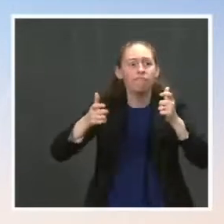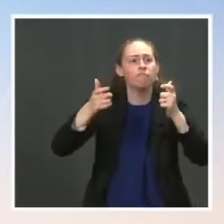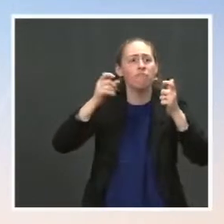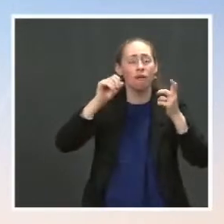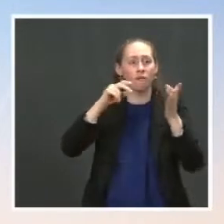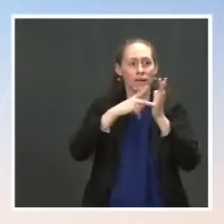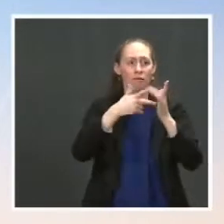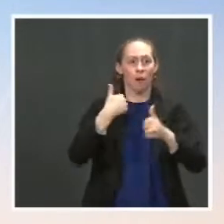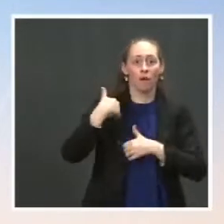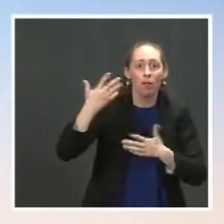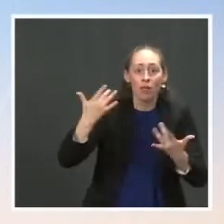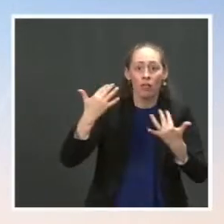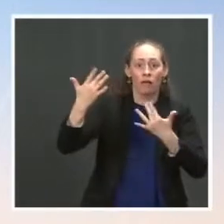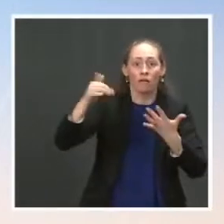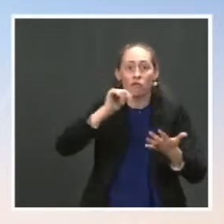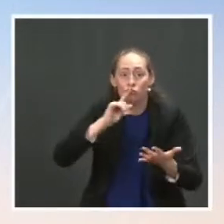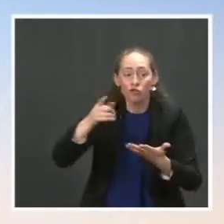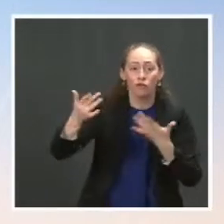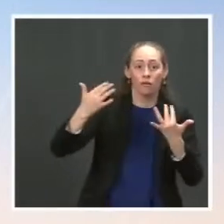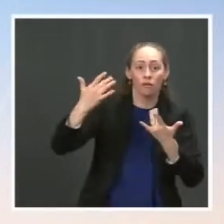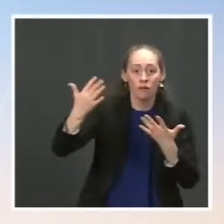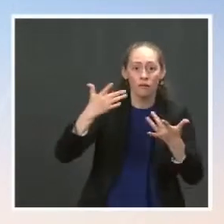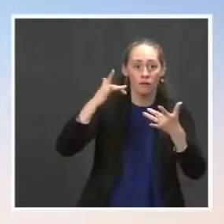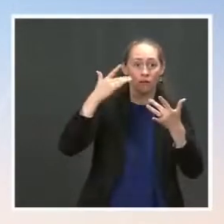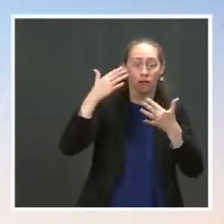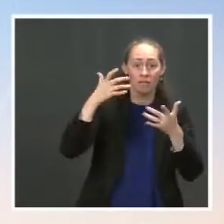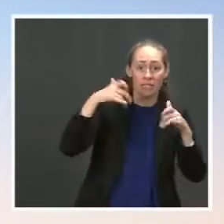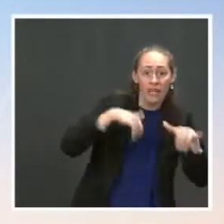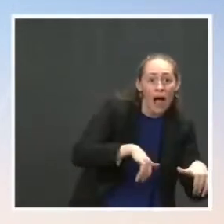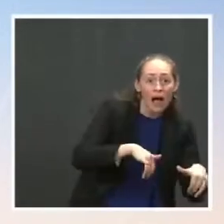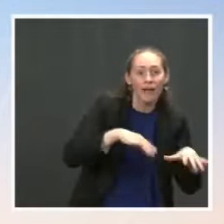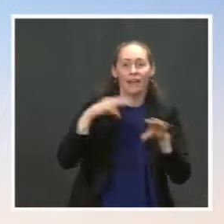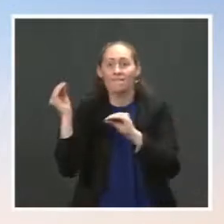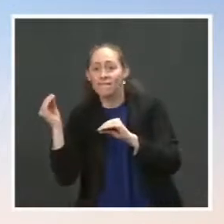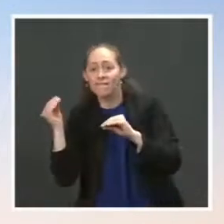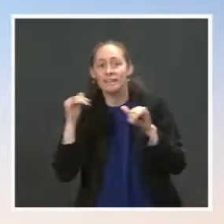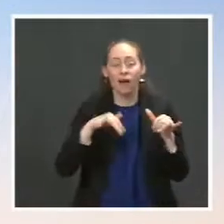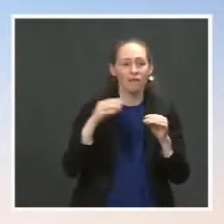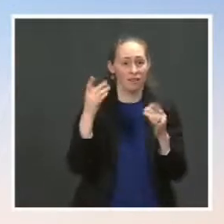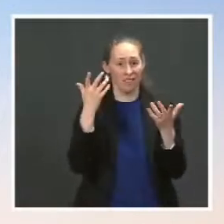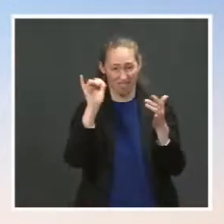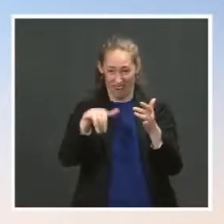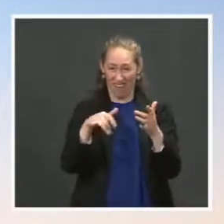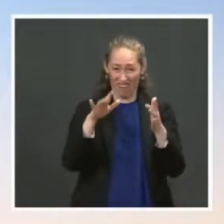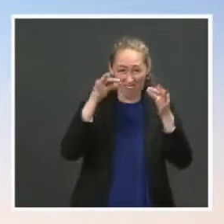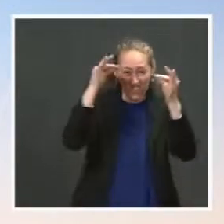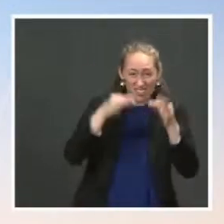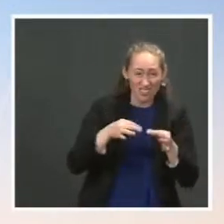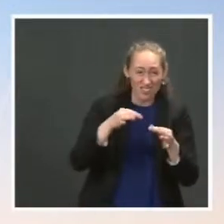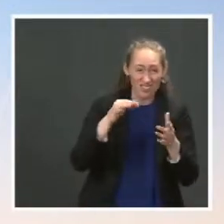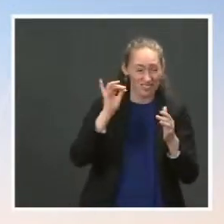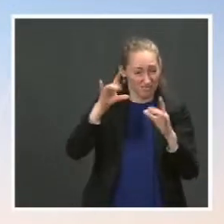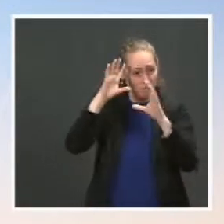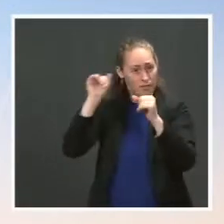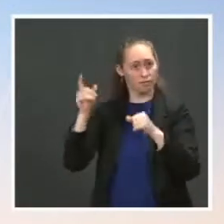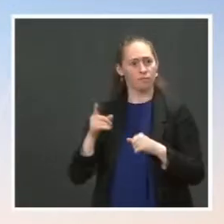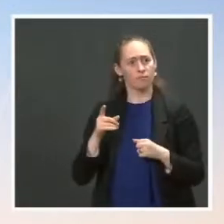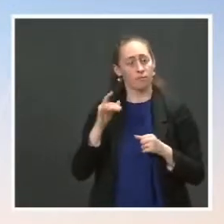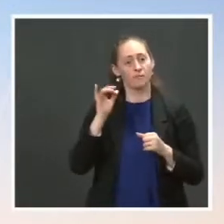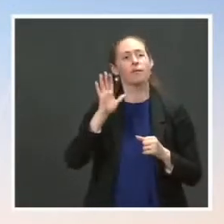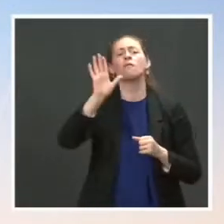knowing for sure what their posture is going to be? I can assure you that the president's approach is responsible and that he is